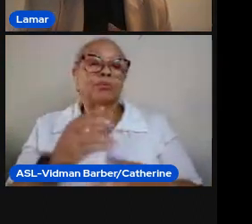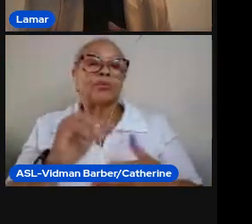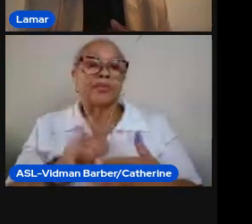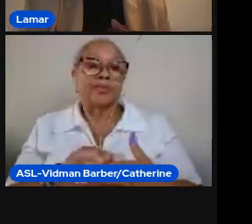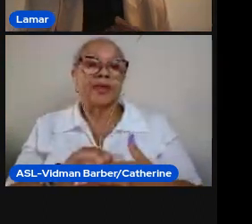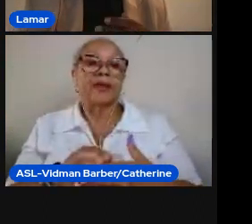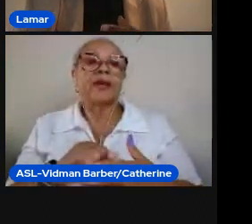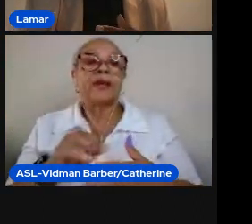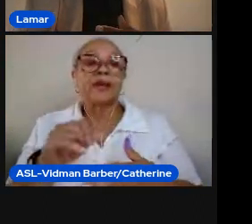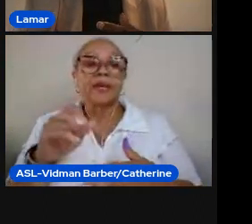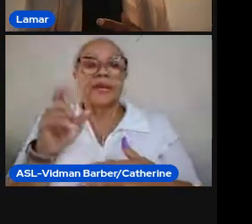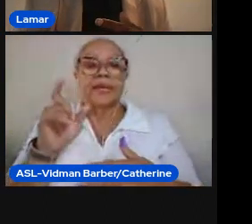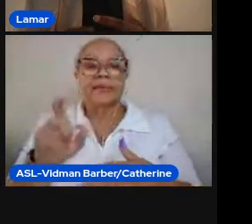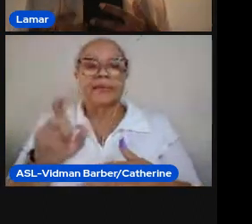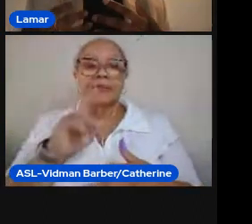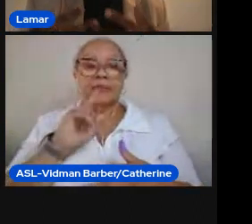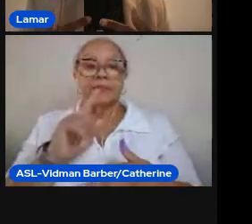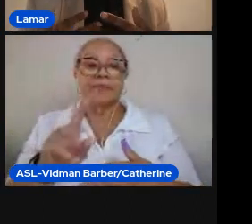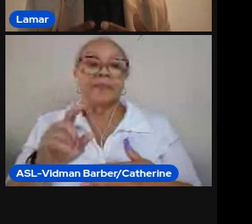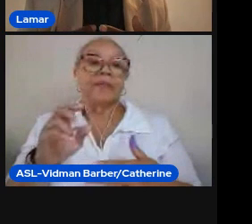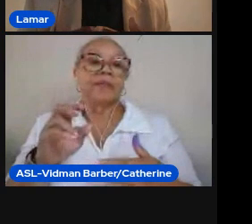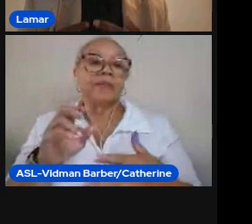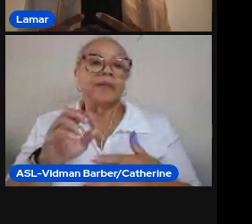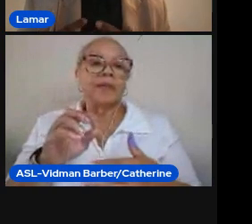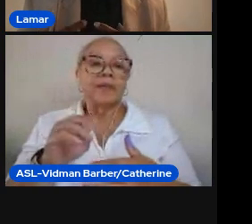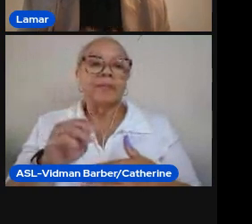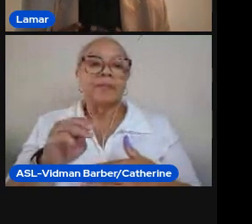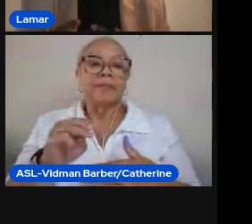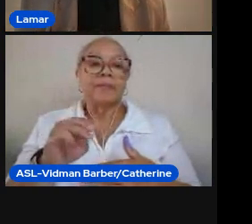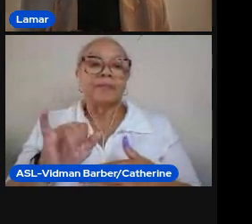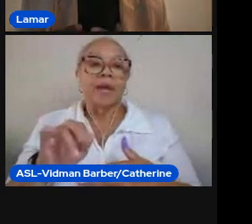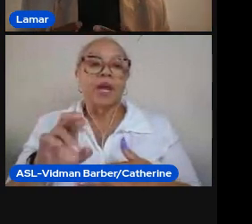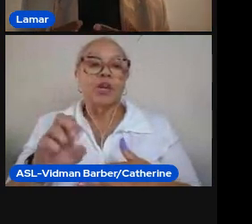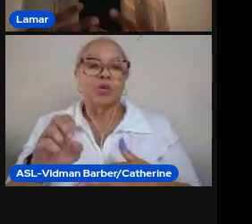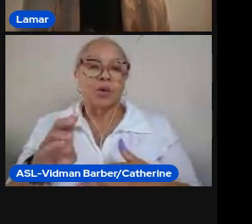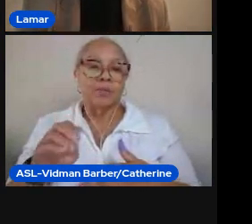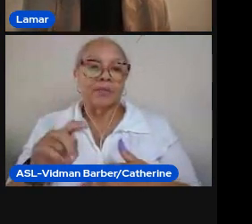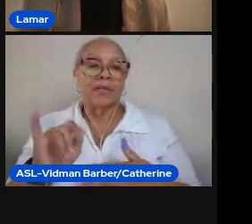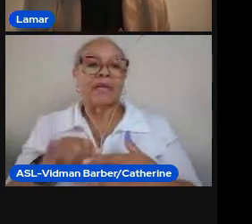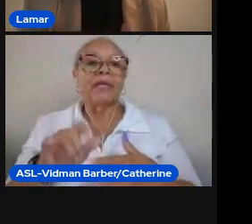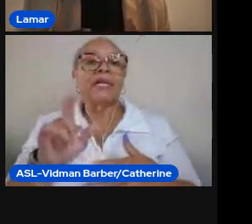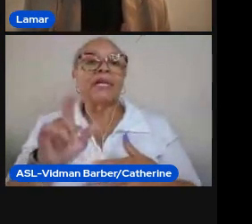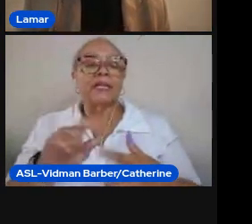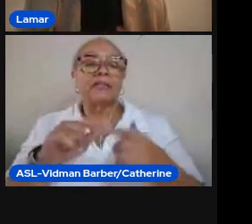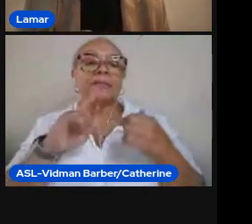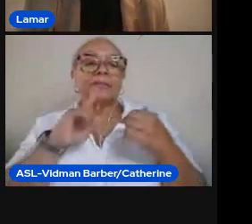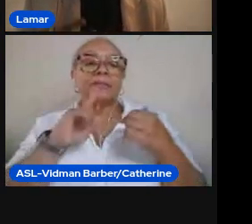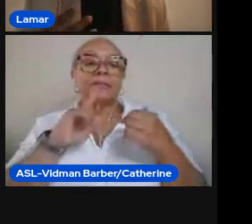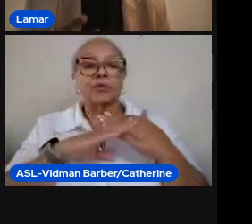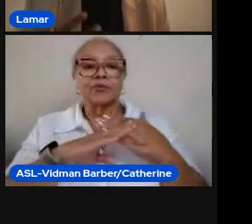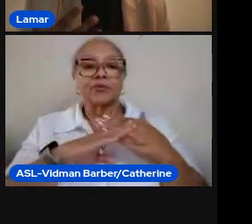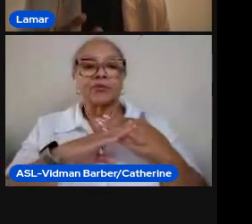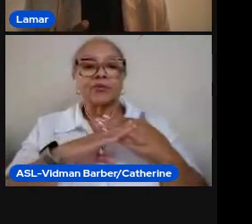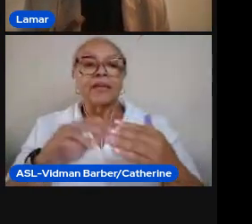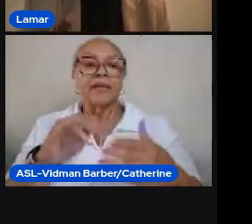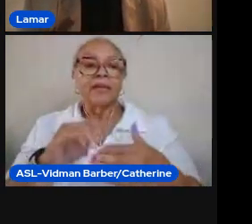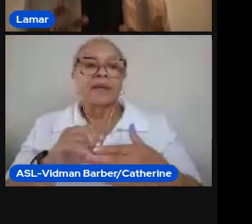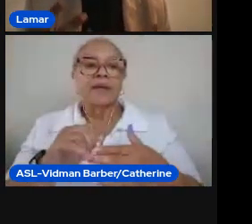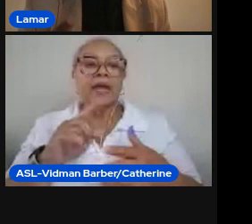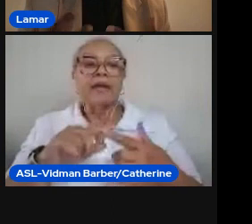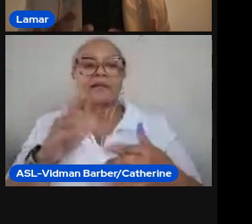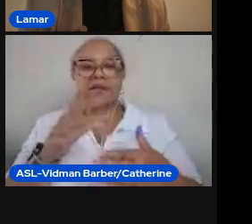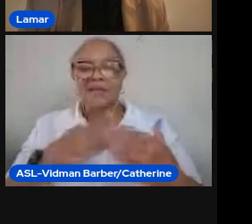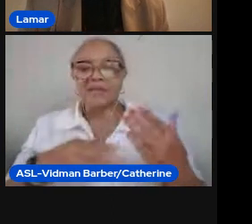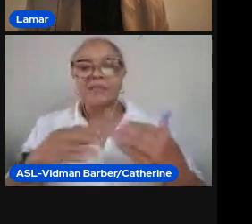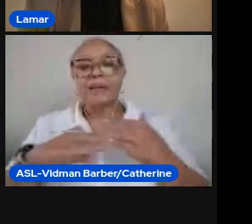immunogenic, and the antibodies that are produced against it need to be protective. That is, you're getting at least some level of T